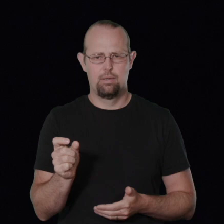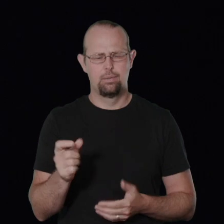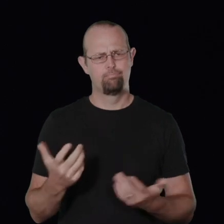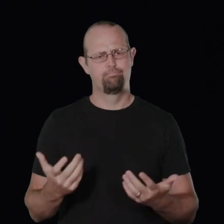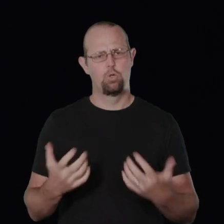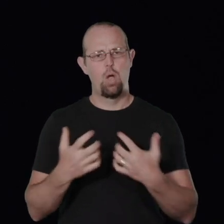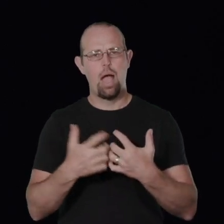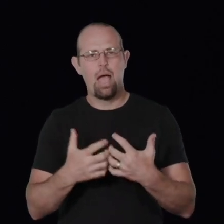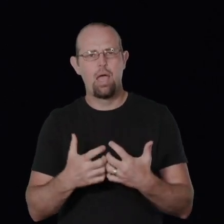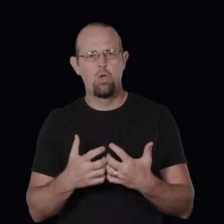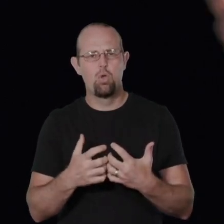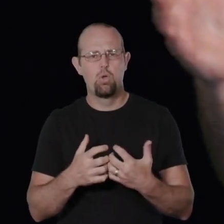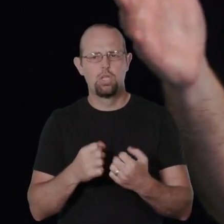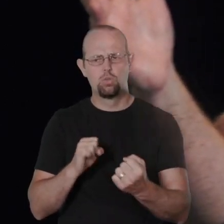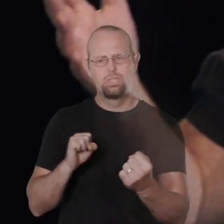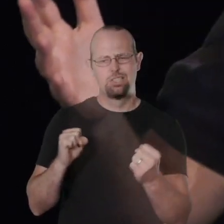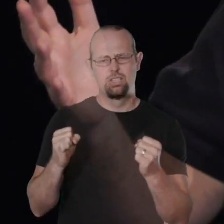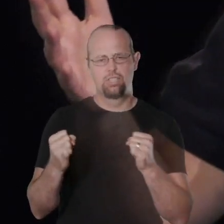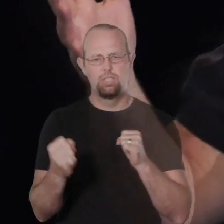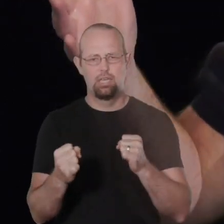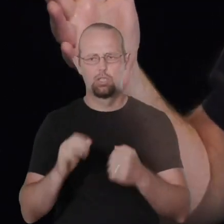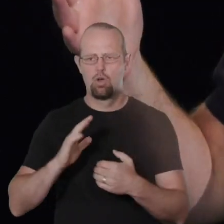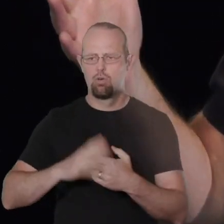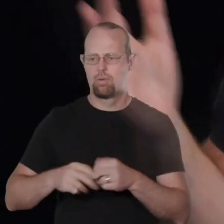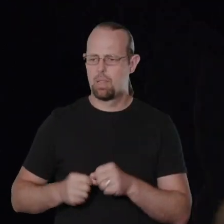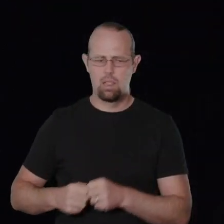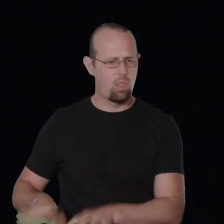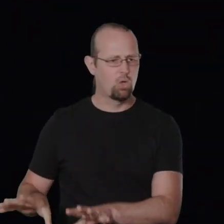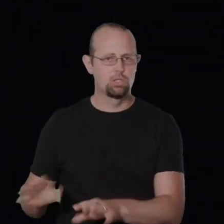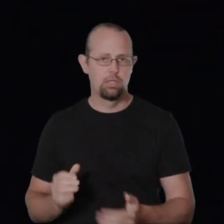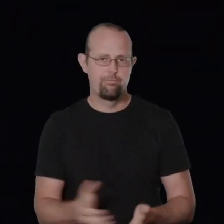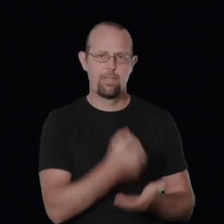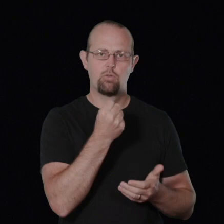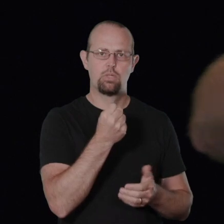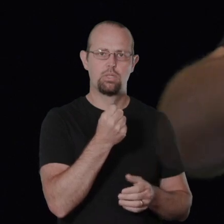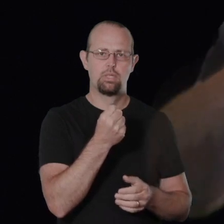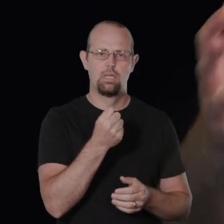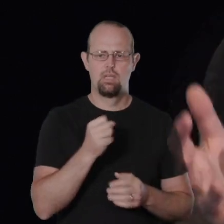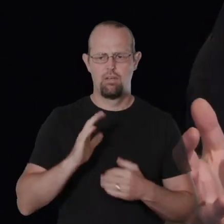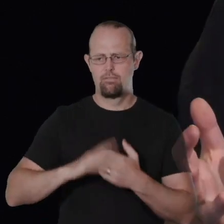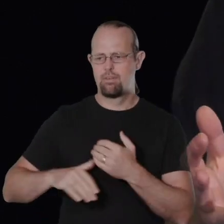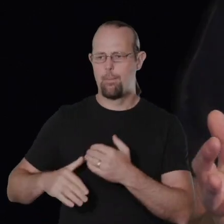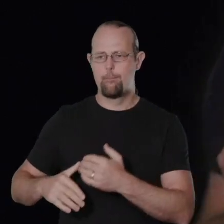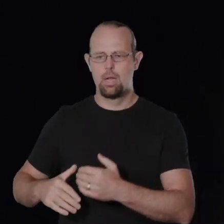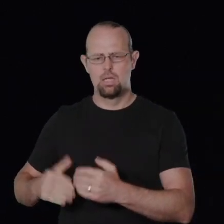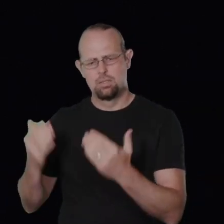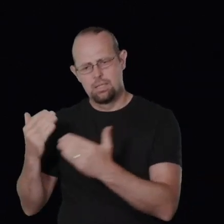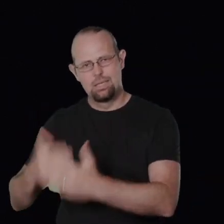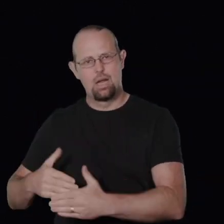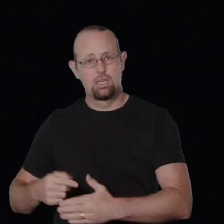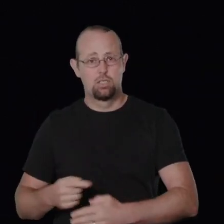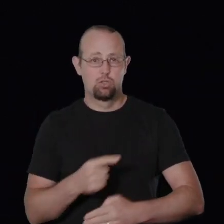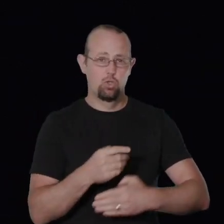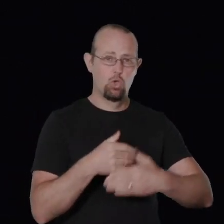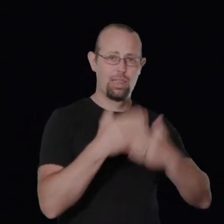Savior. How do we make that transition then from being lost to being found, to being